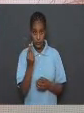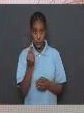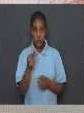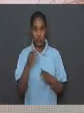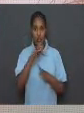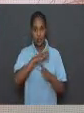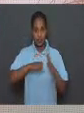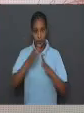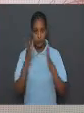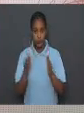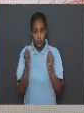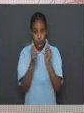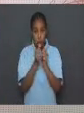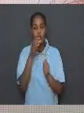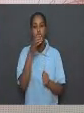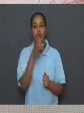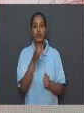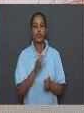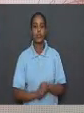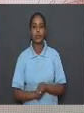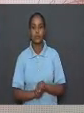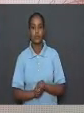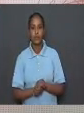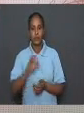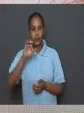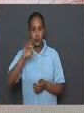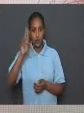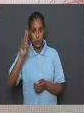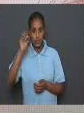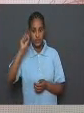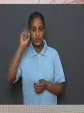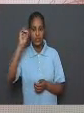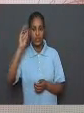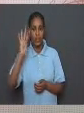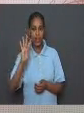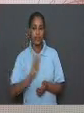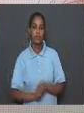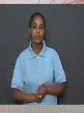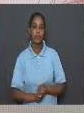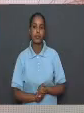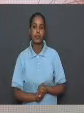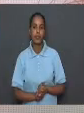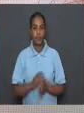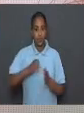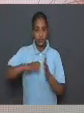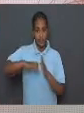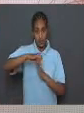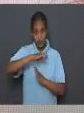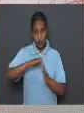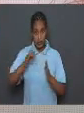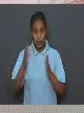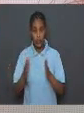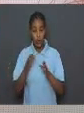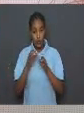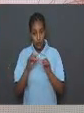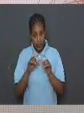electrolyte within a solution of copper sulfate. The electrolyte contains